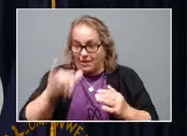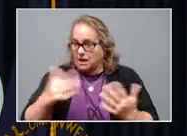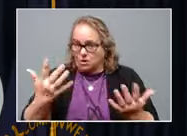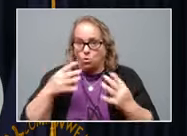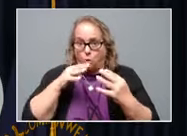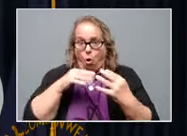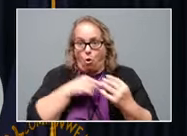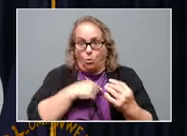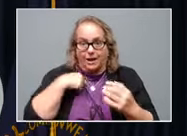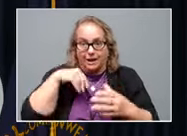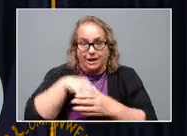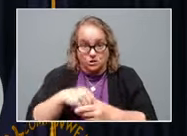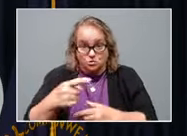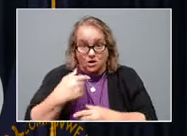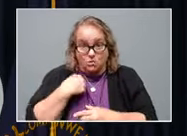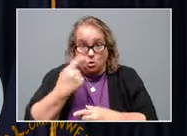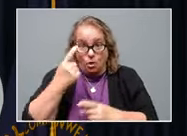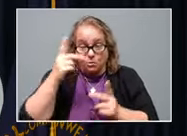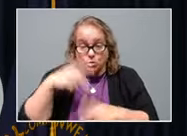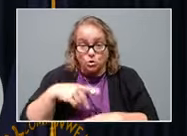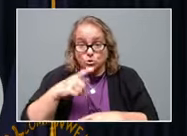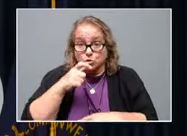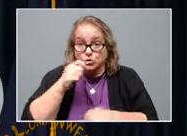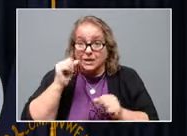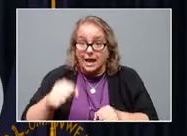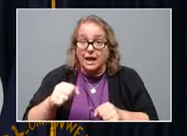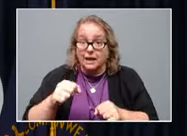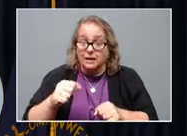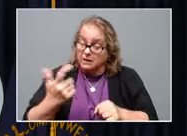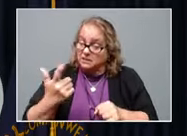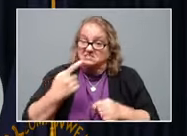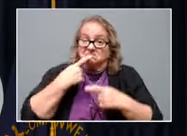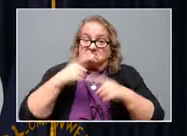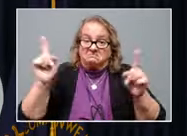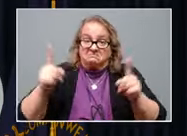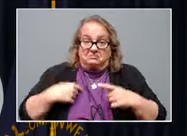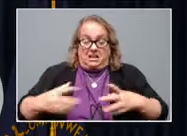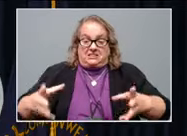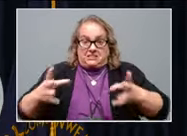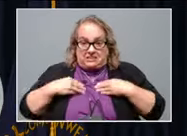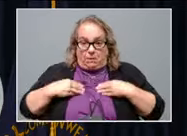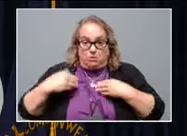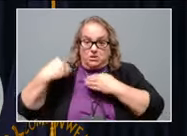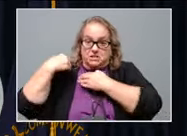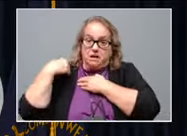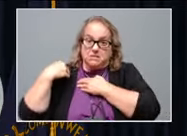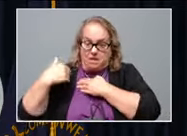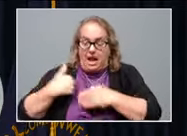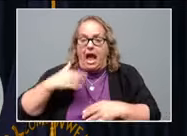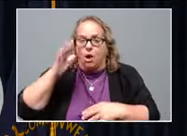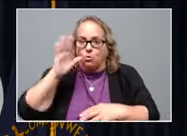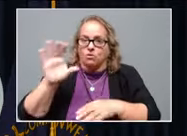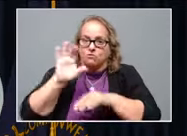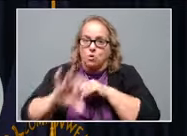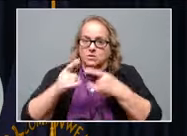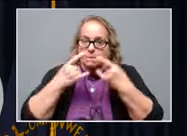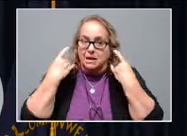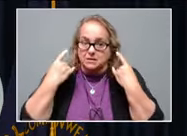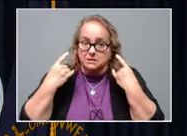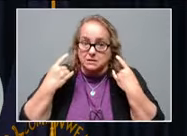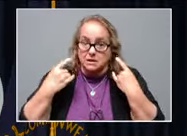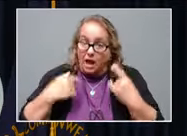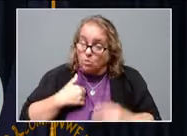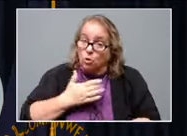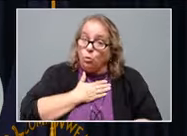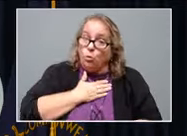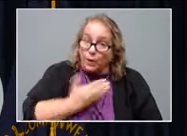one individual ultimately that could make the call and take the heat, which I was in the end willing to do, I'm not going to say I was happy to do it, I was willing